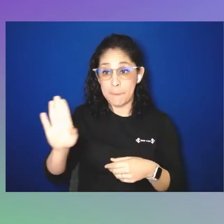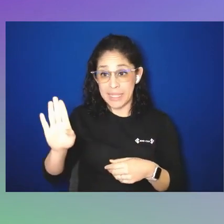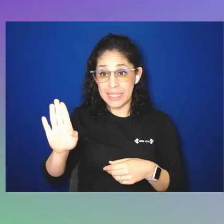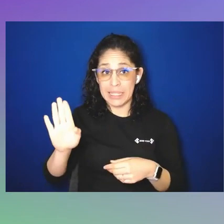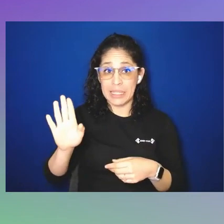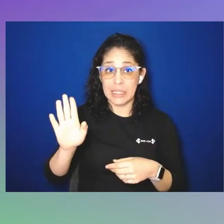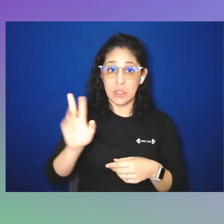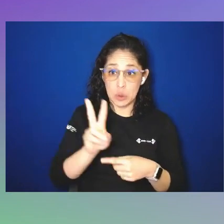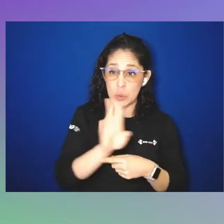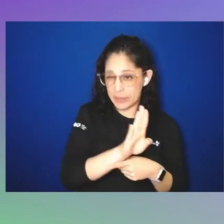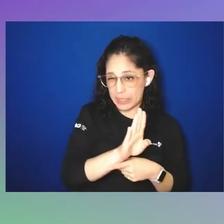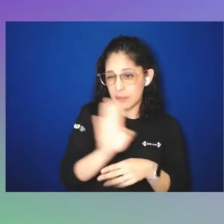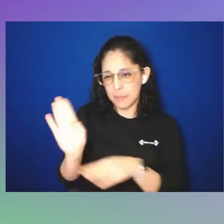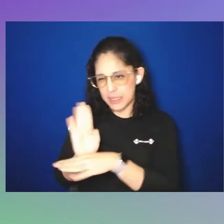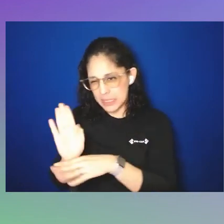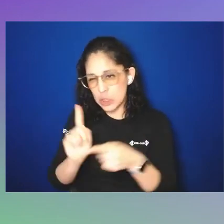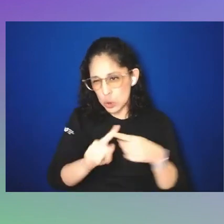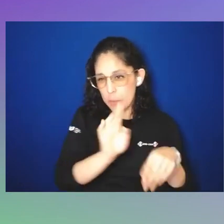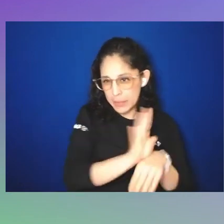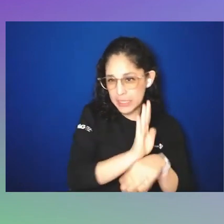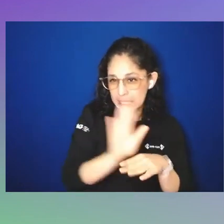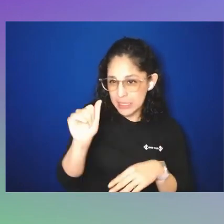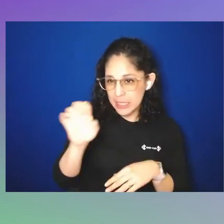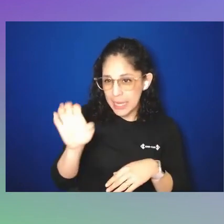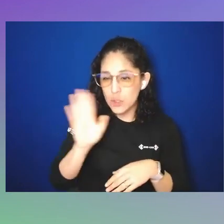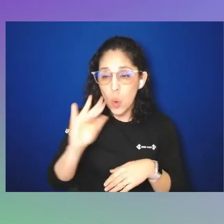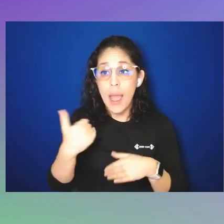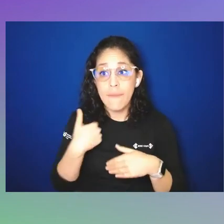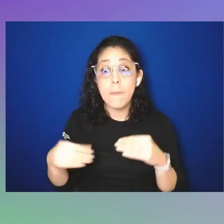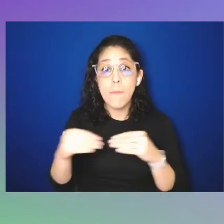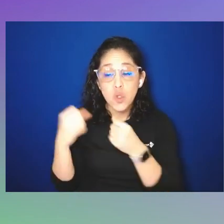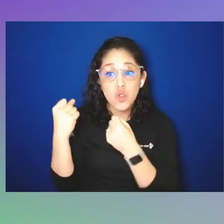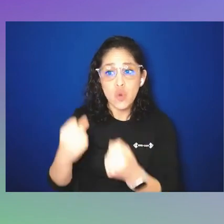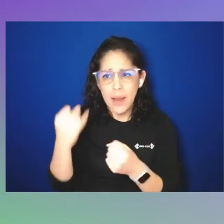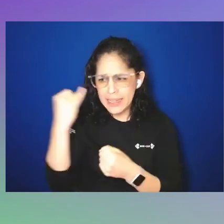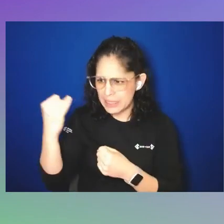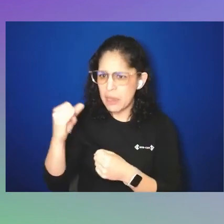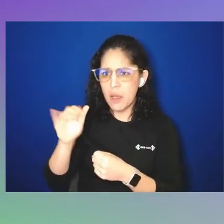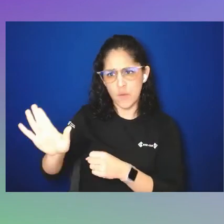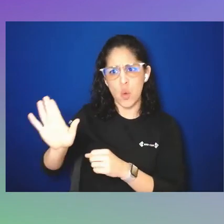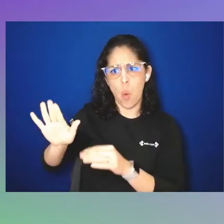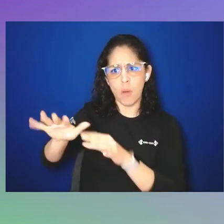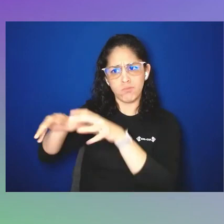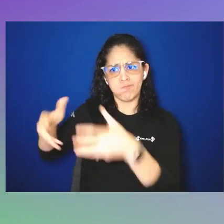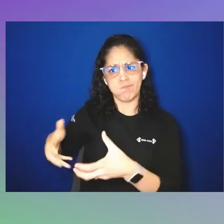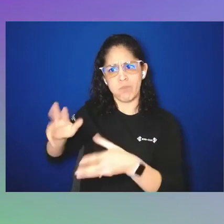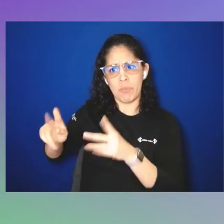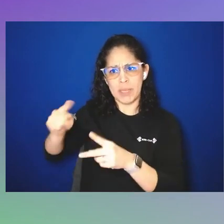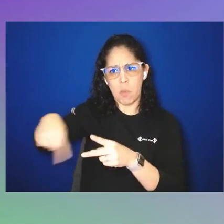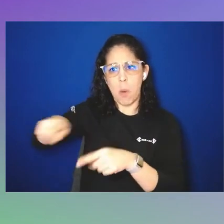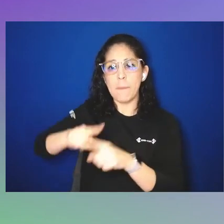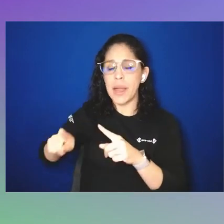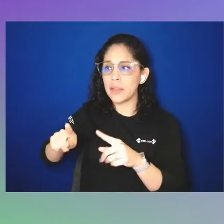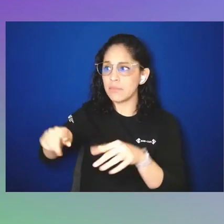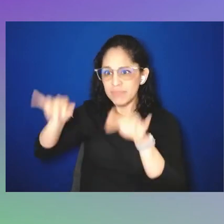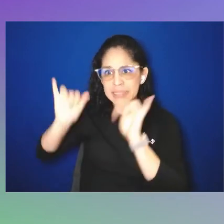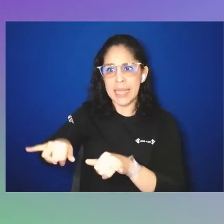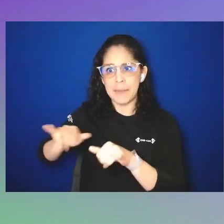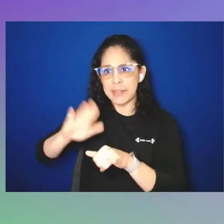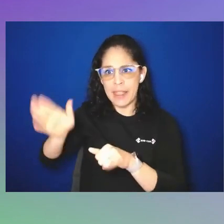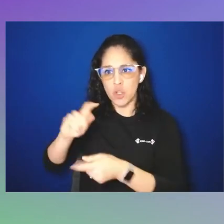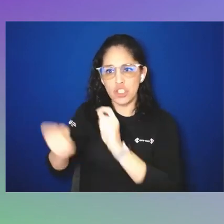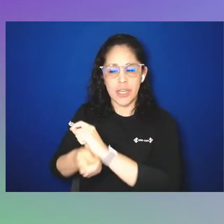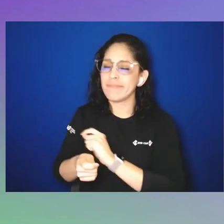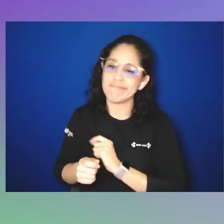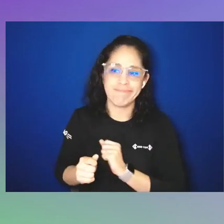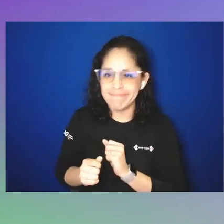have you're going to have a stronger idea of the kind of people you're dealing with, but they might not indefinitely be the same people.